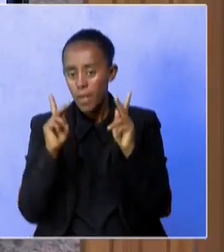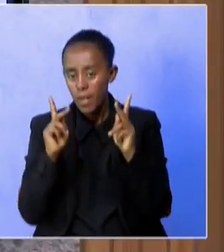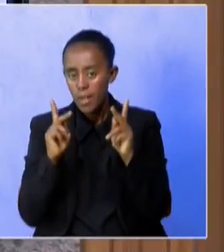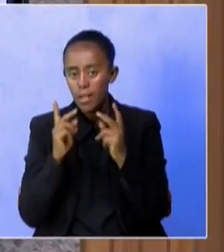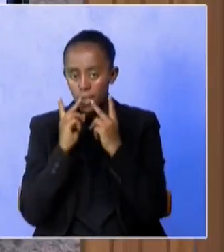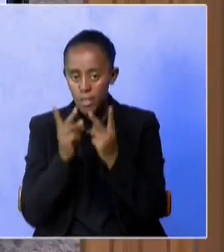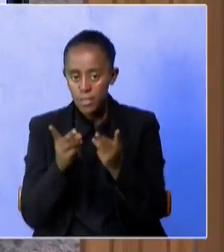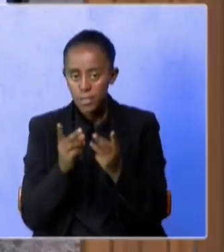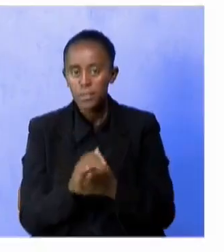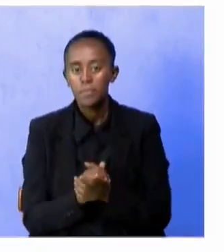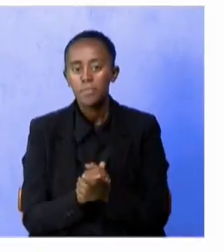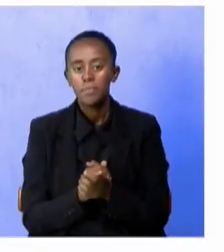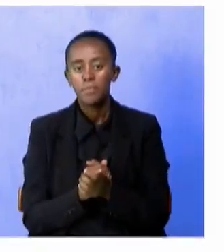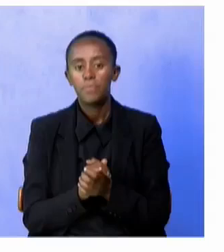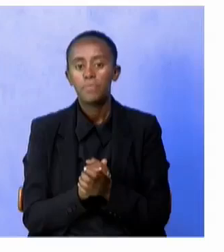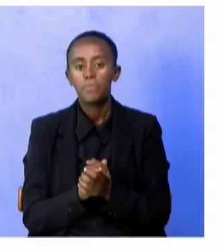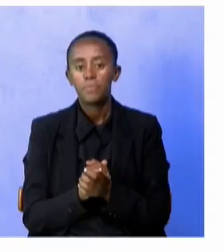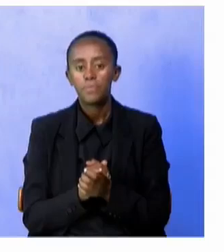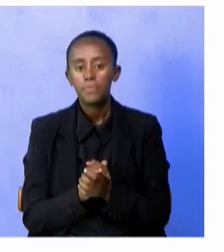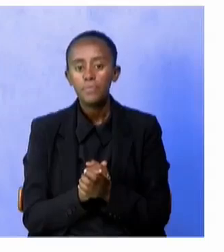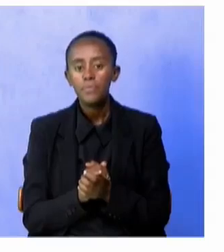I have been